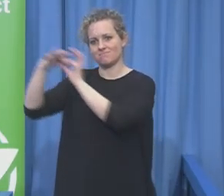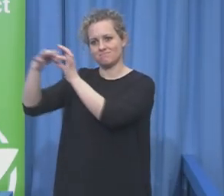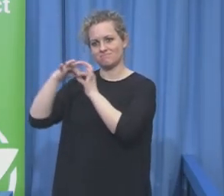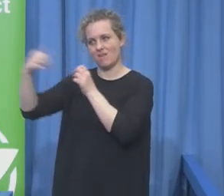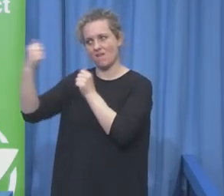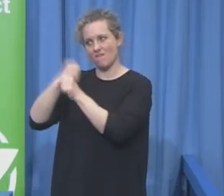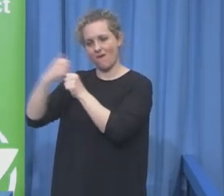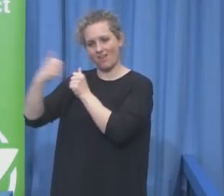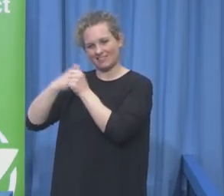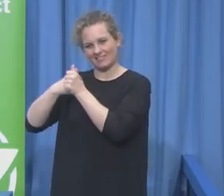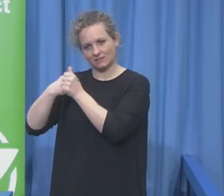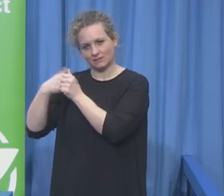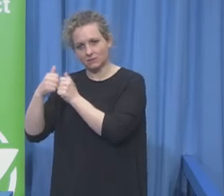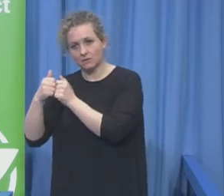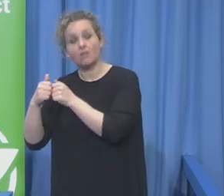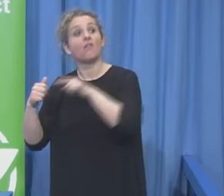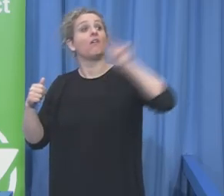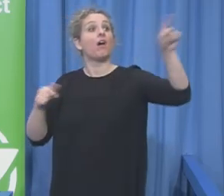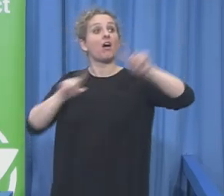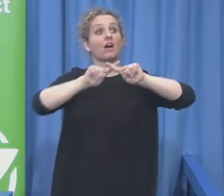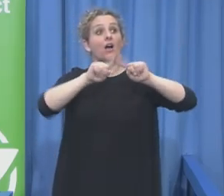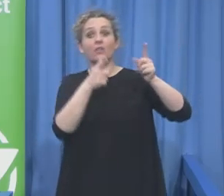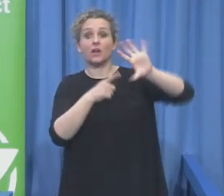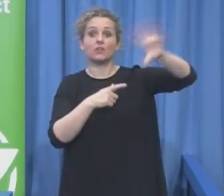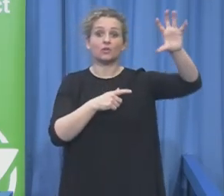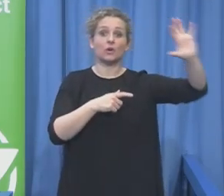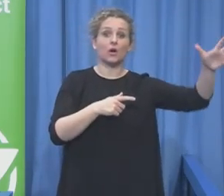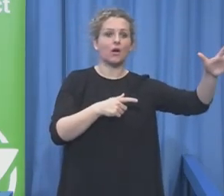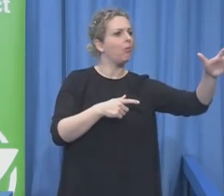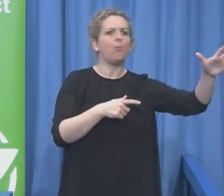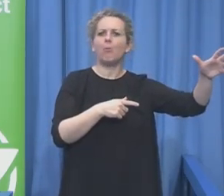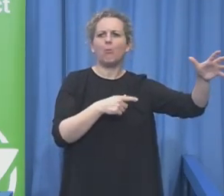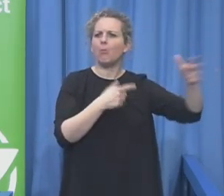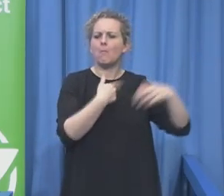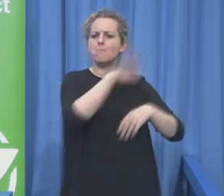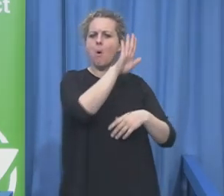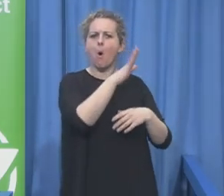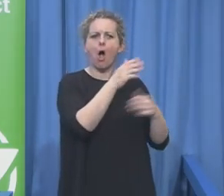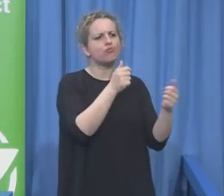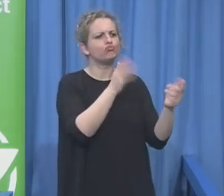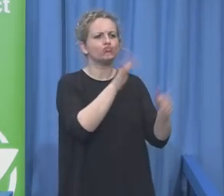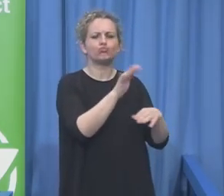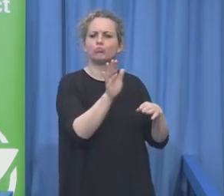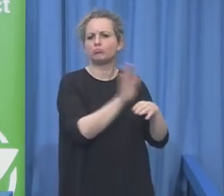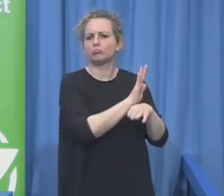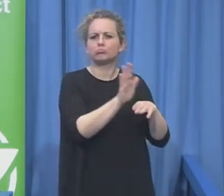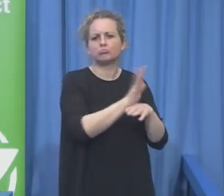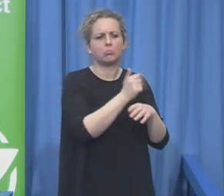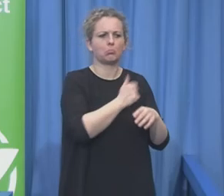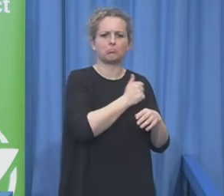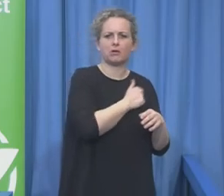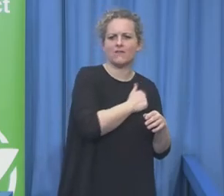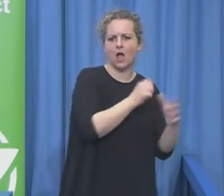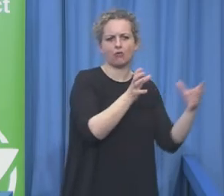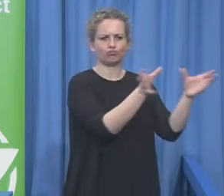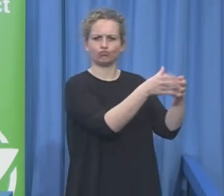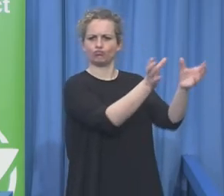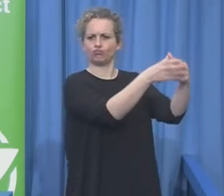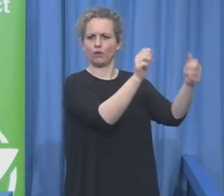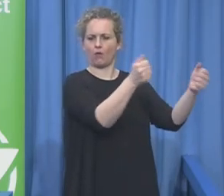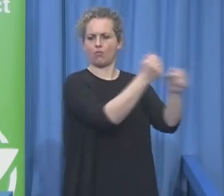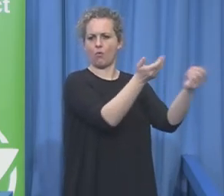mind that although you have a template, but how it can be customized wherever you're going to. And I think we have done it nicely, and that's why we